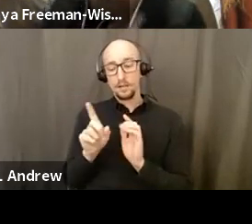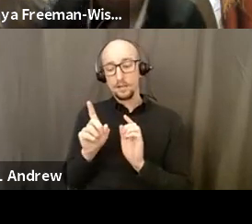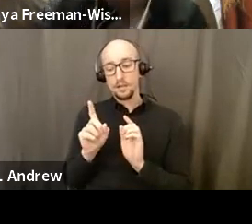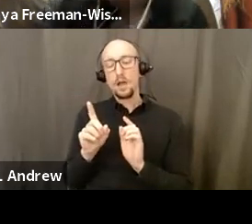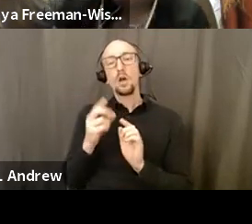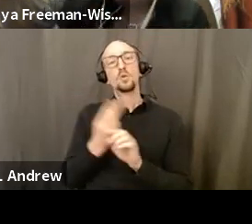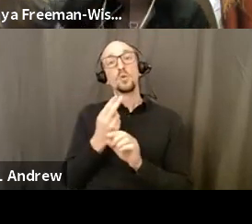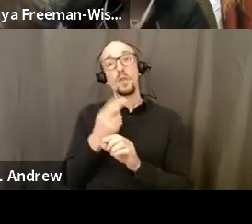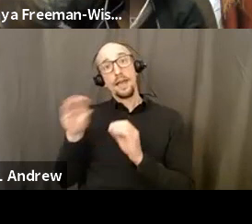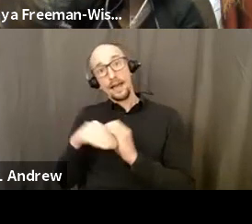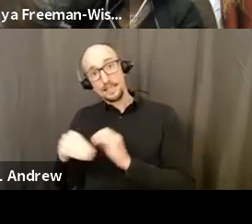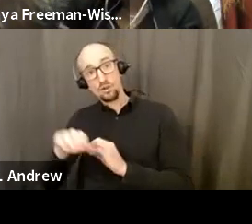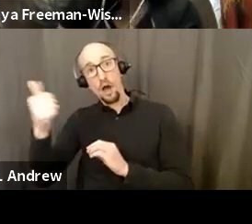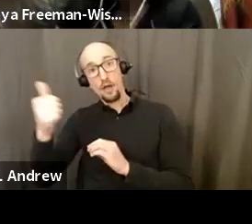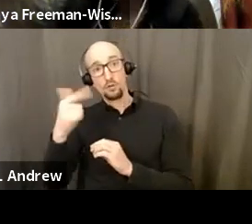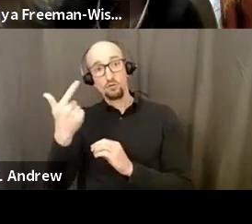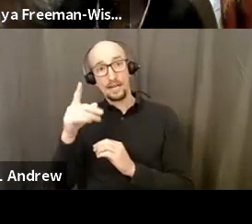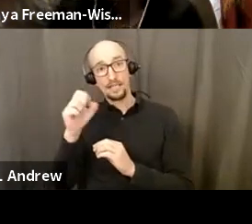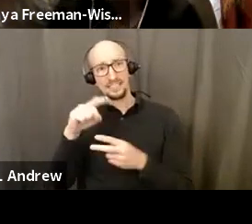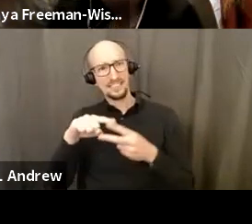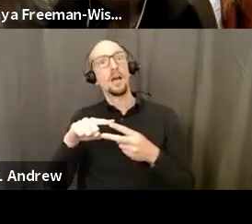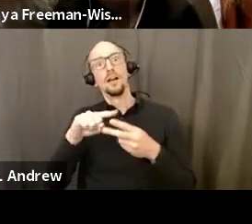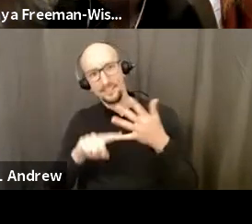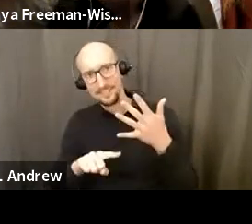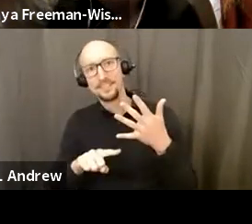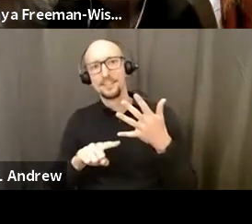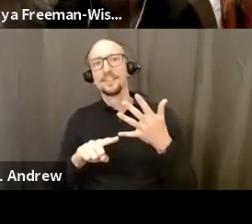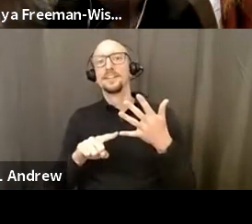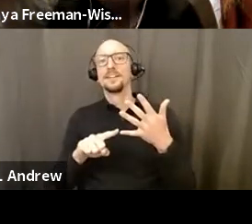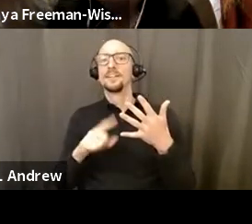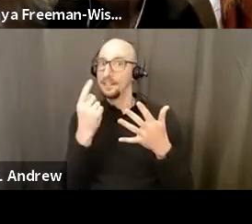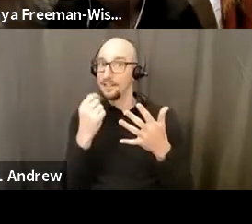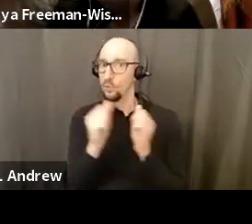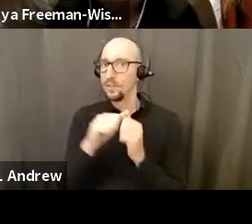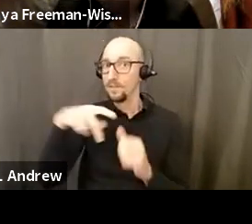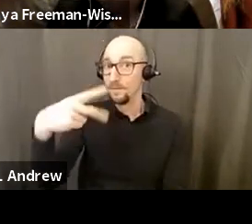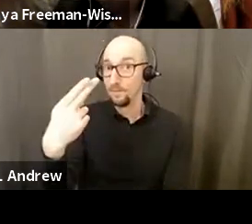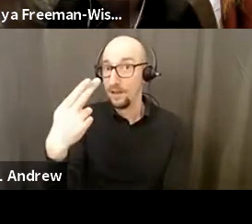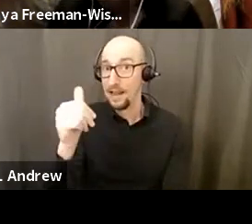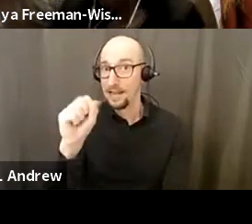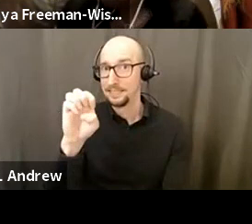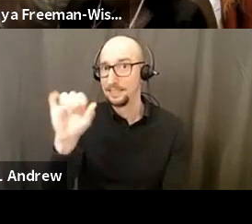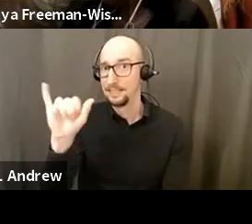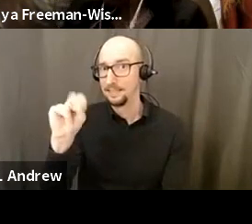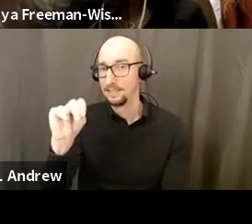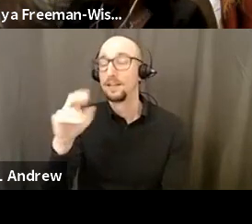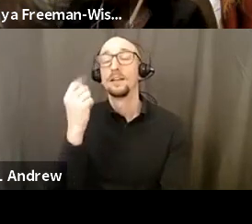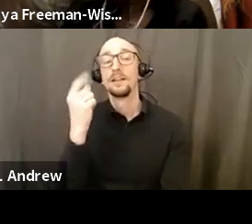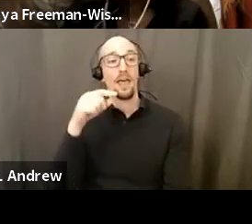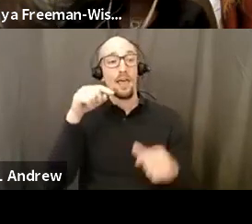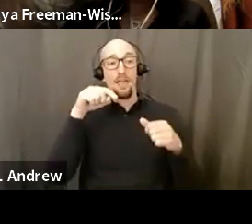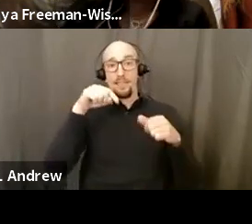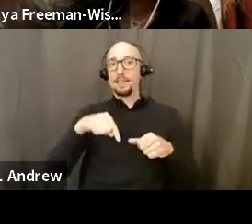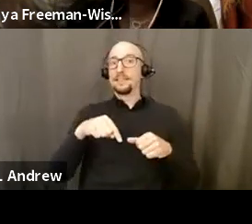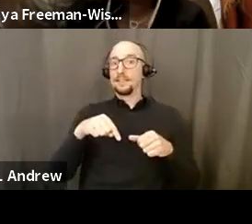the additional grades, phasing them in, again, emphasizing this is one permanent policy in 2